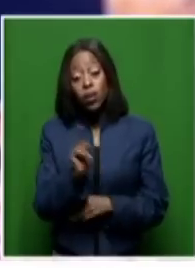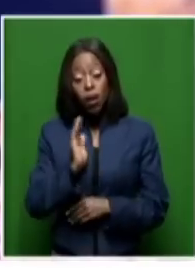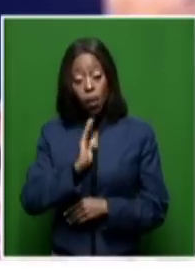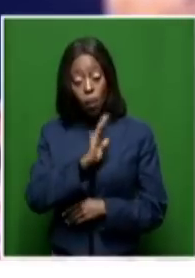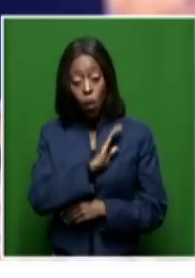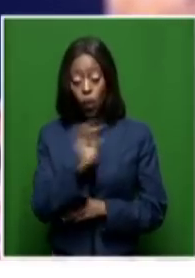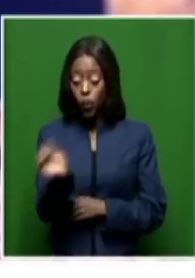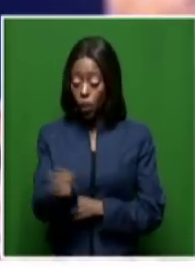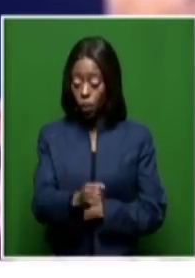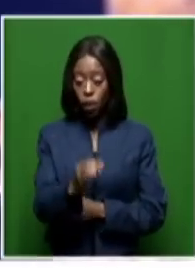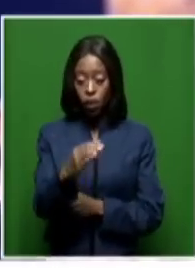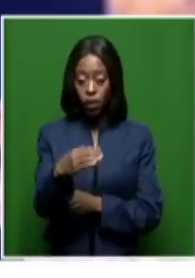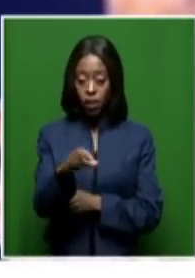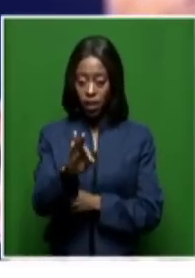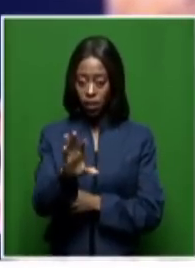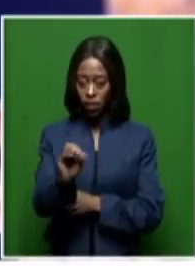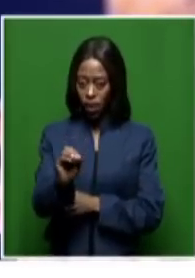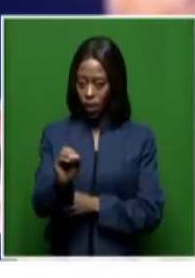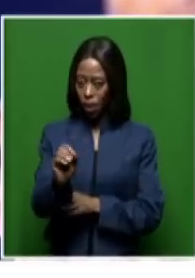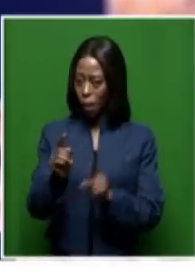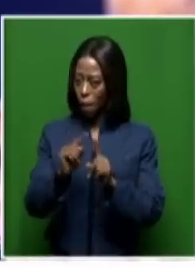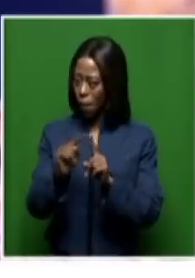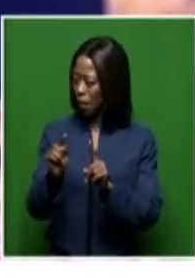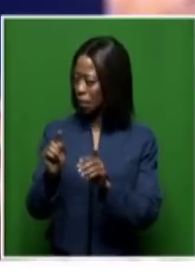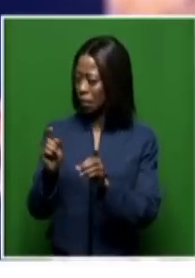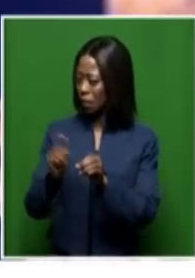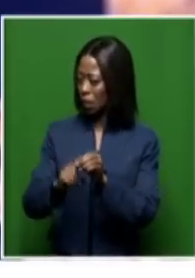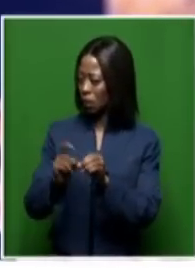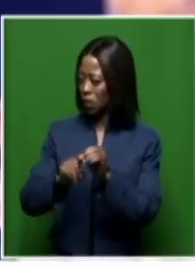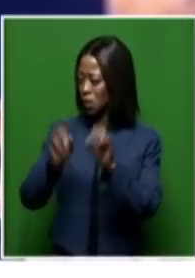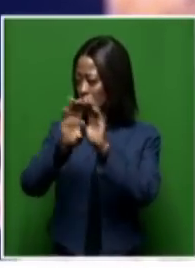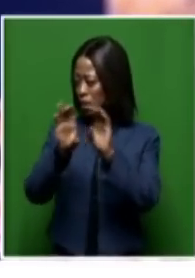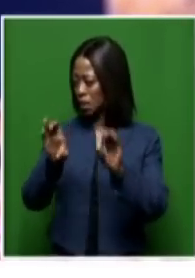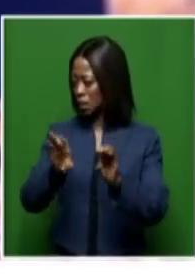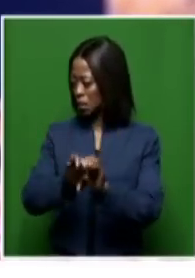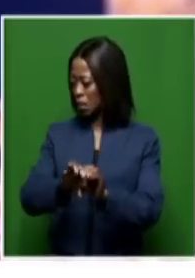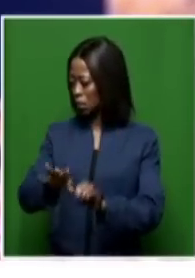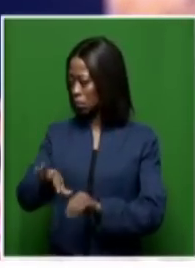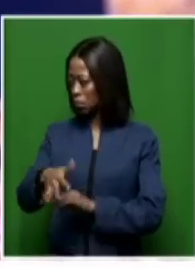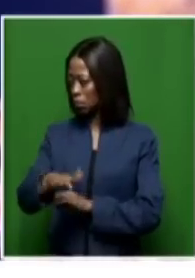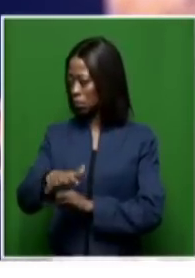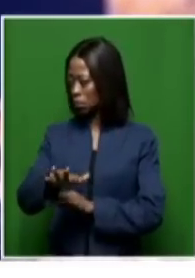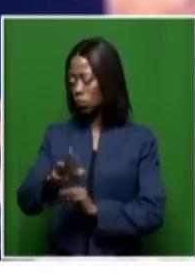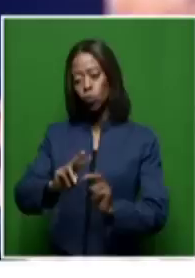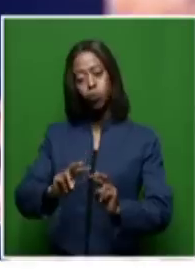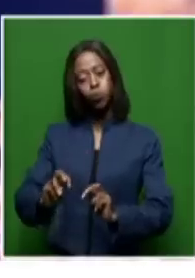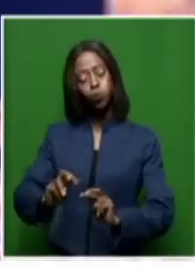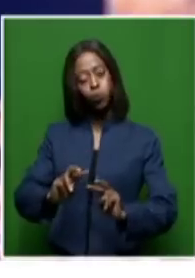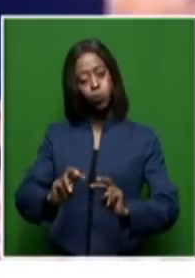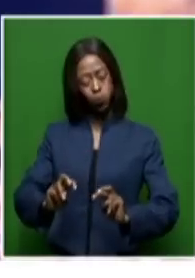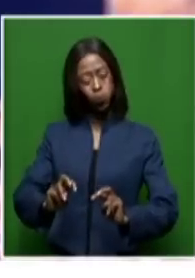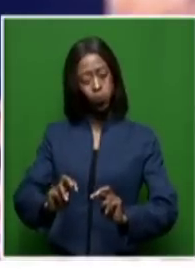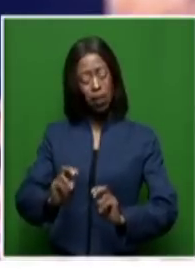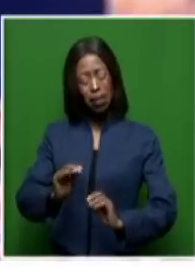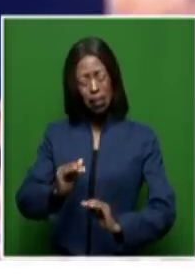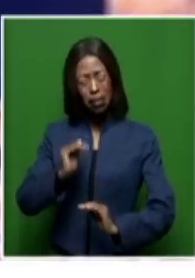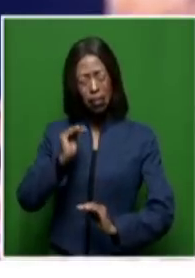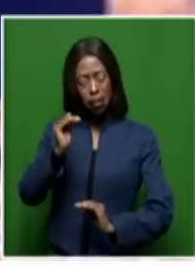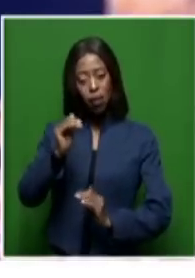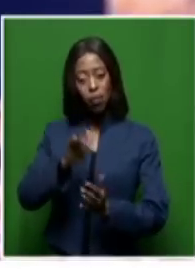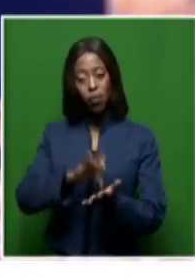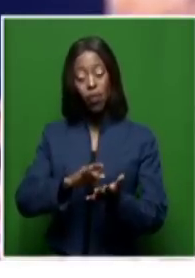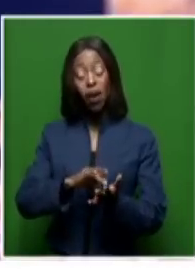a CFO who's got questionable things which are now being investigated in the highest position,